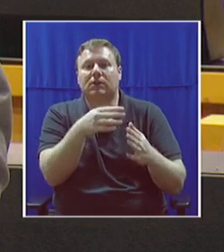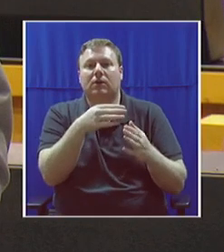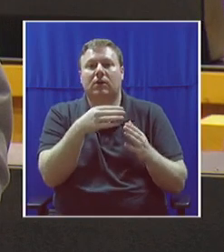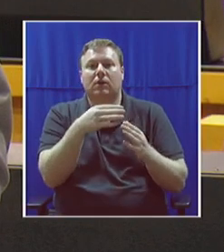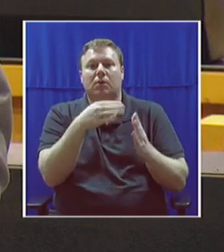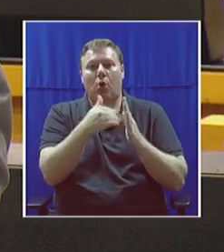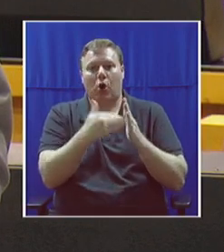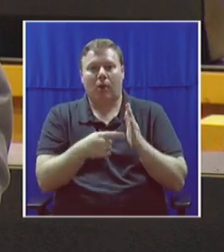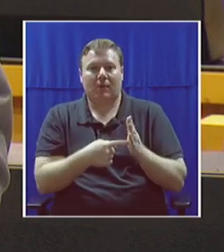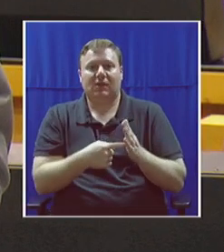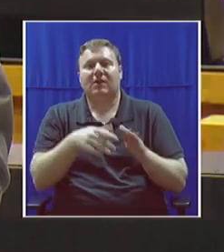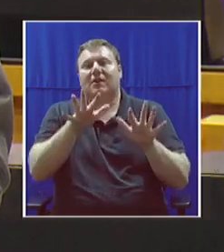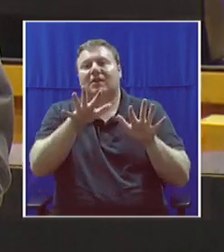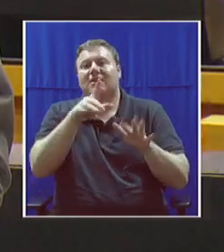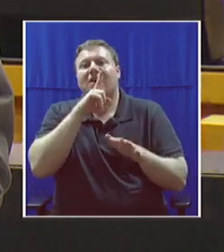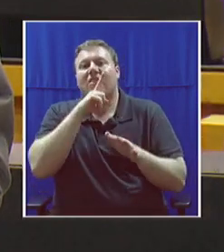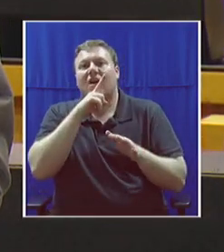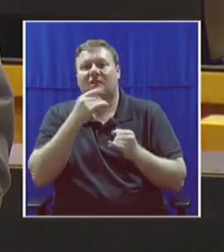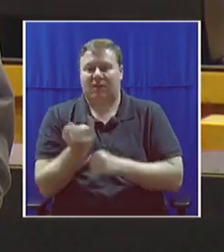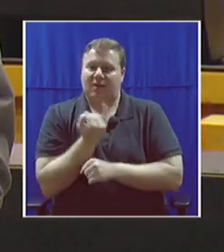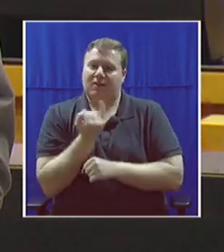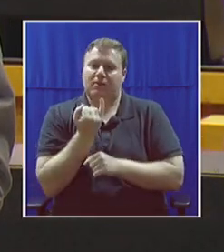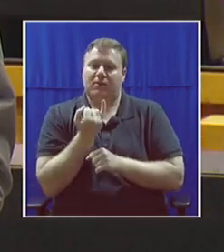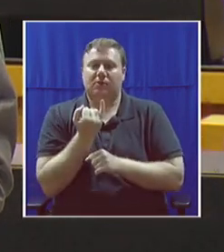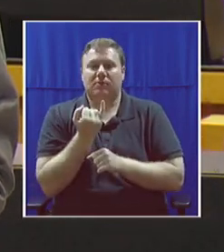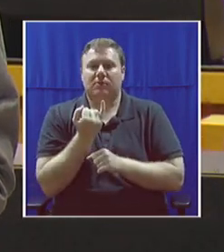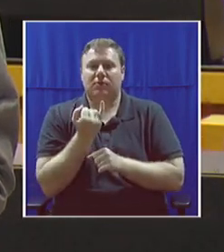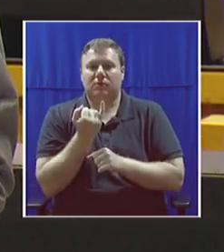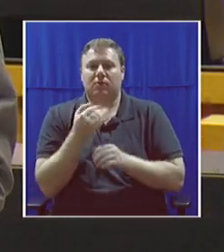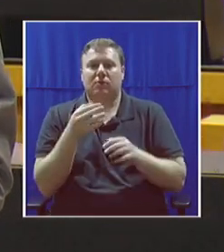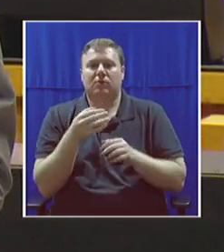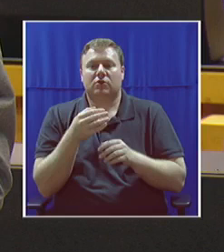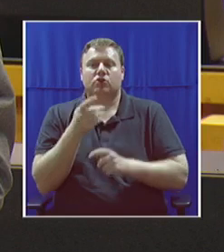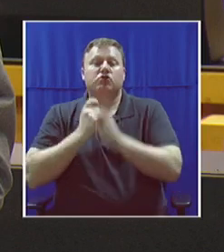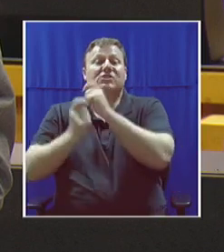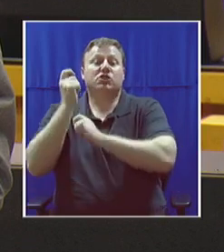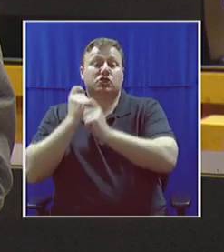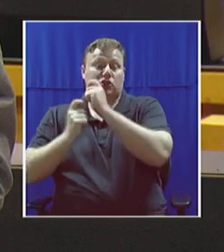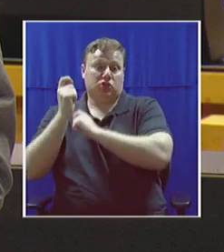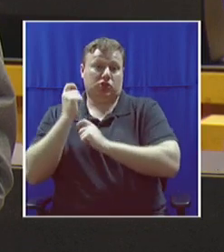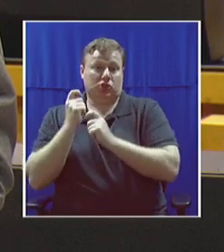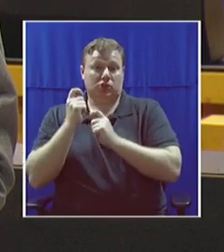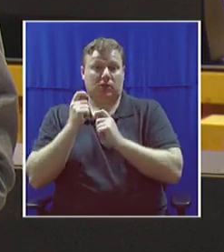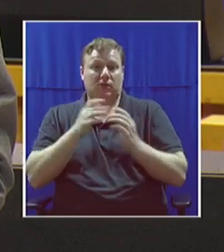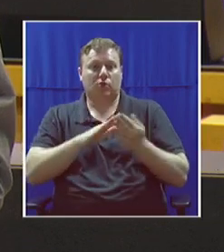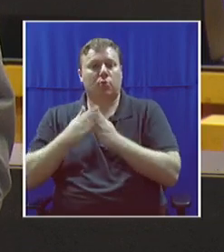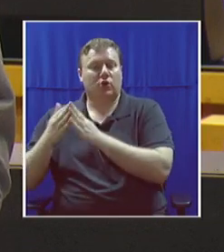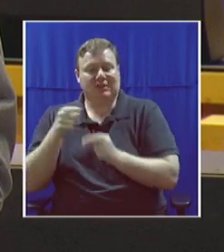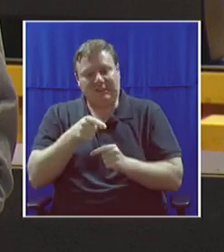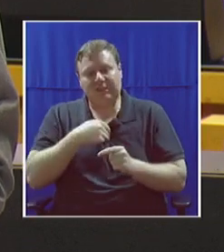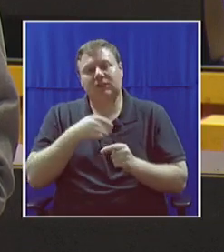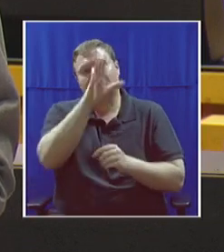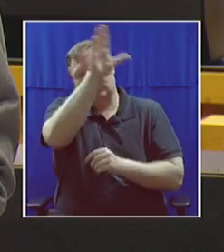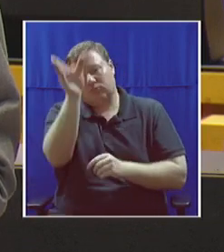total of over 10,000 individuals from traditional fishing communities along the coastline of South Africa are